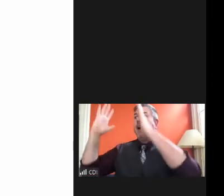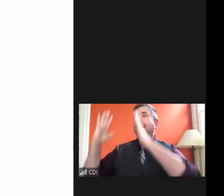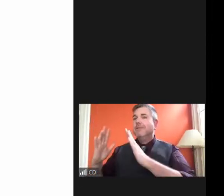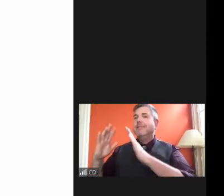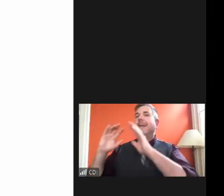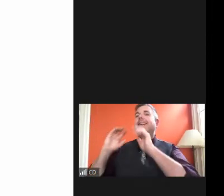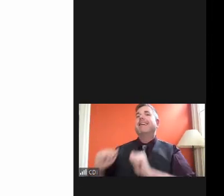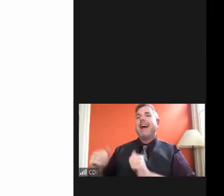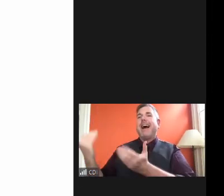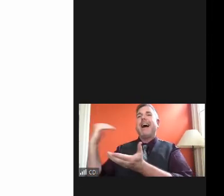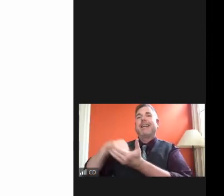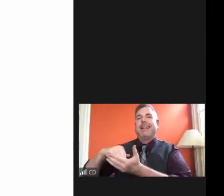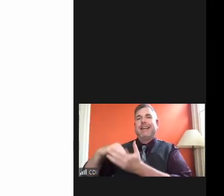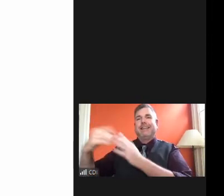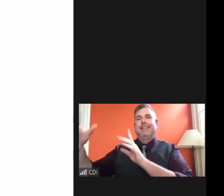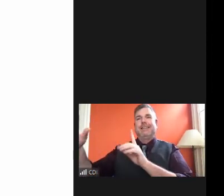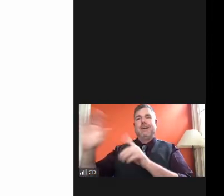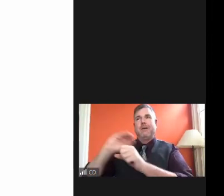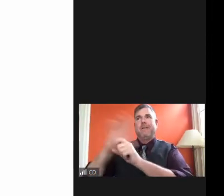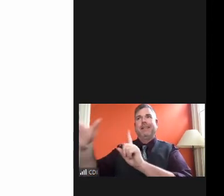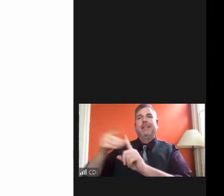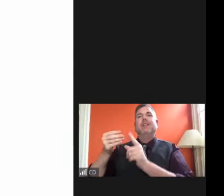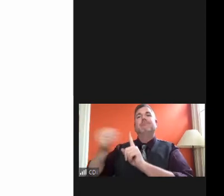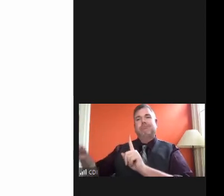or household is arranged.